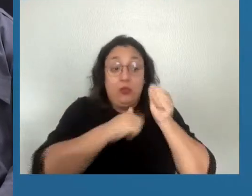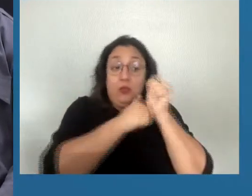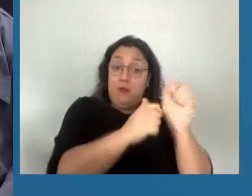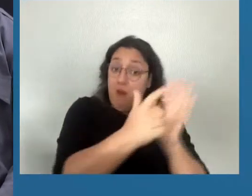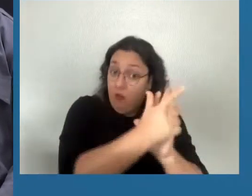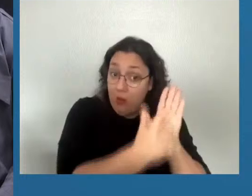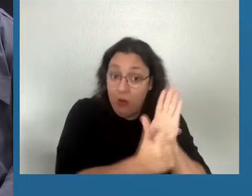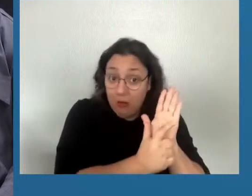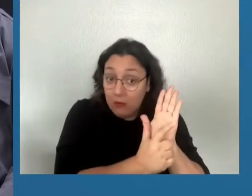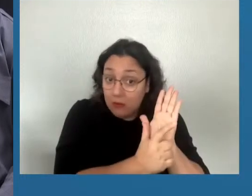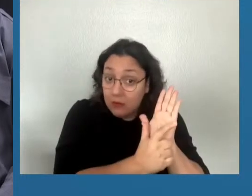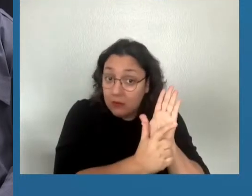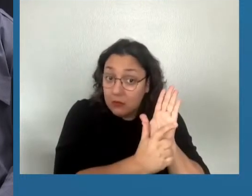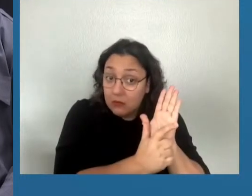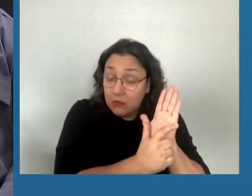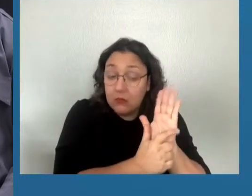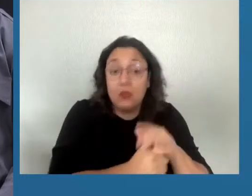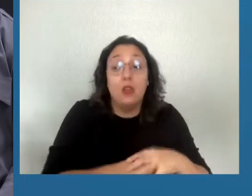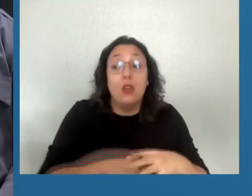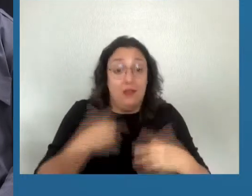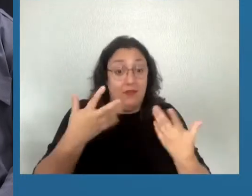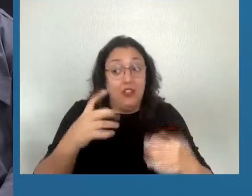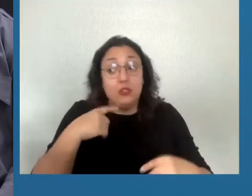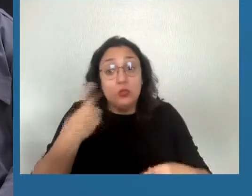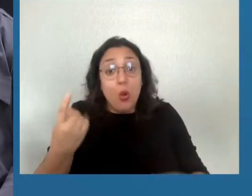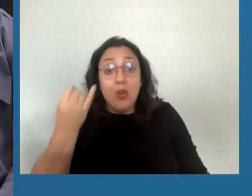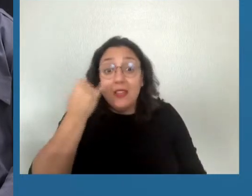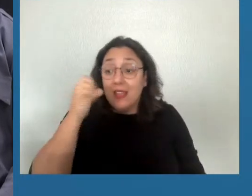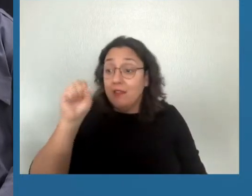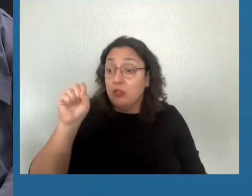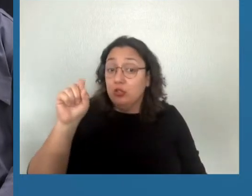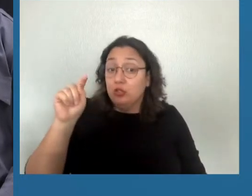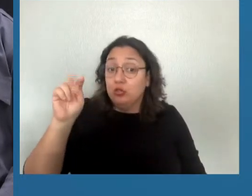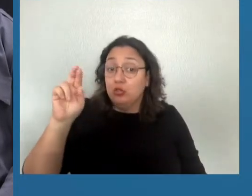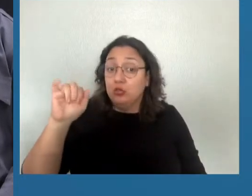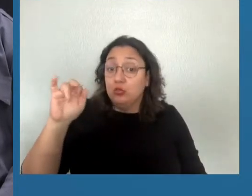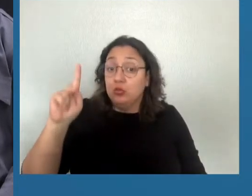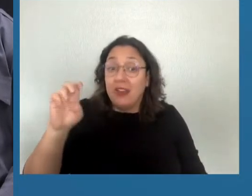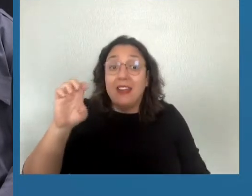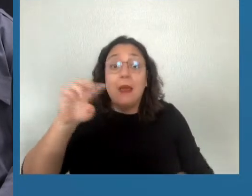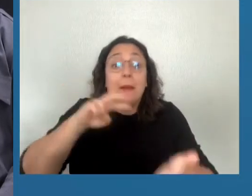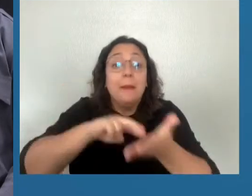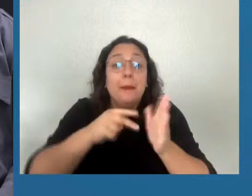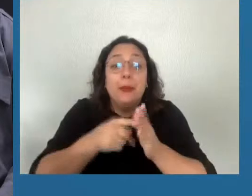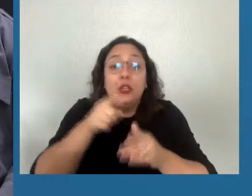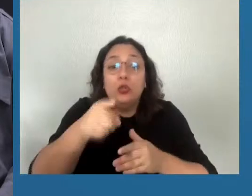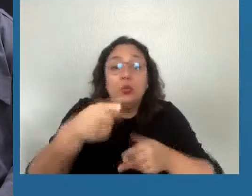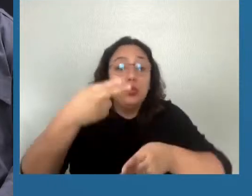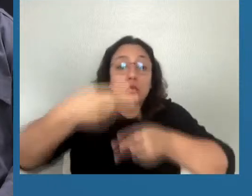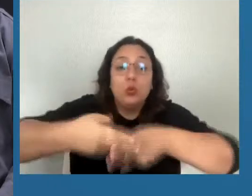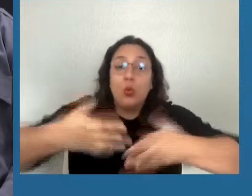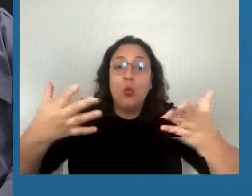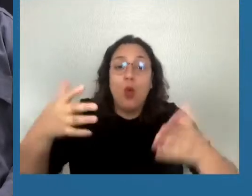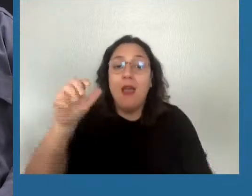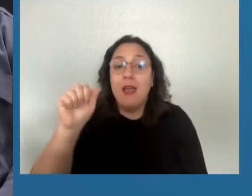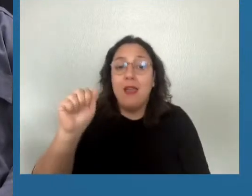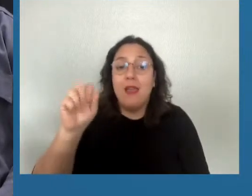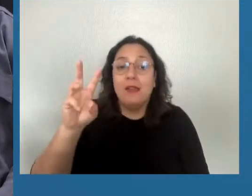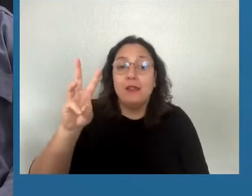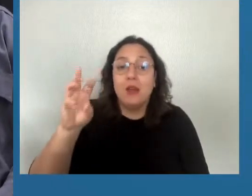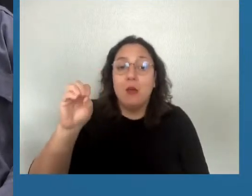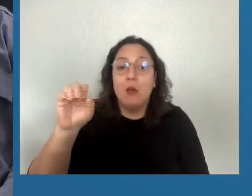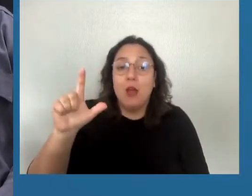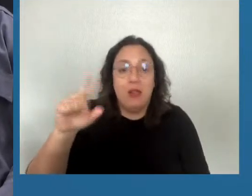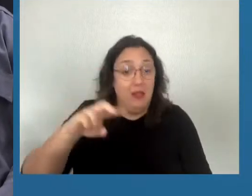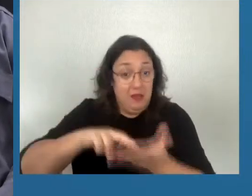them know that if you are striking your AWOL, you no longer secure the right to have health benefits from the state. That